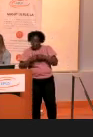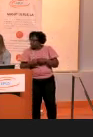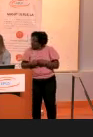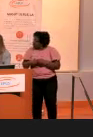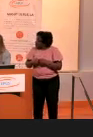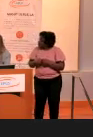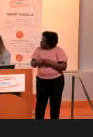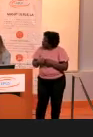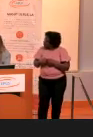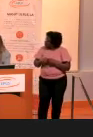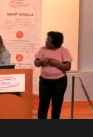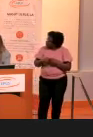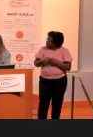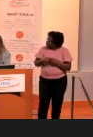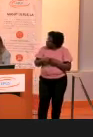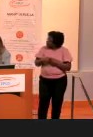And